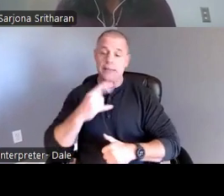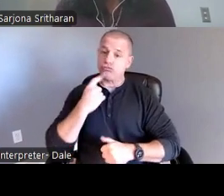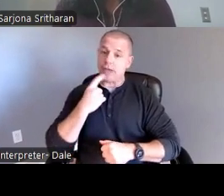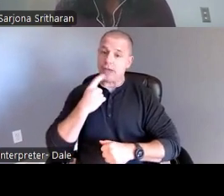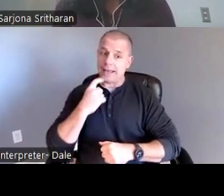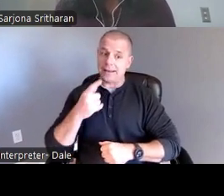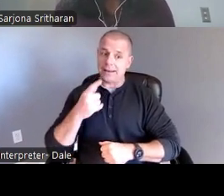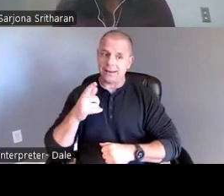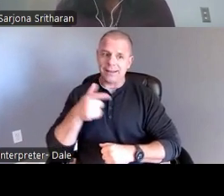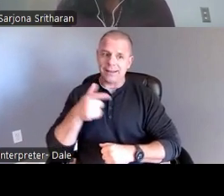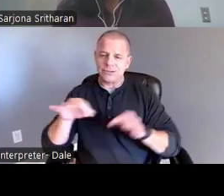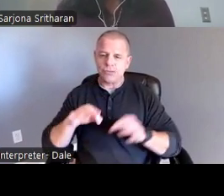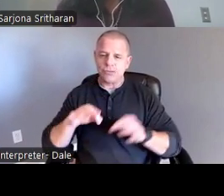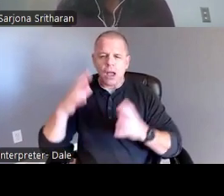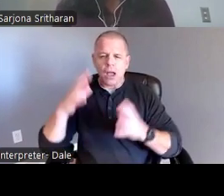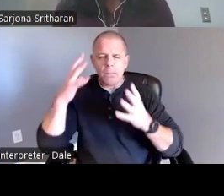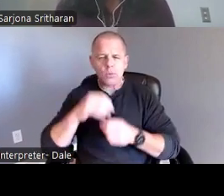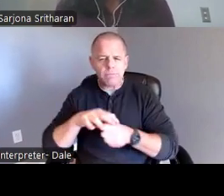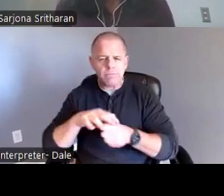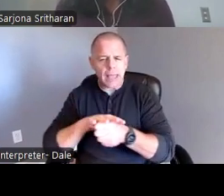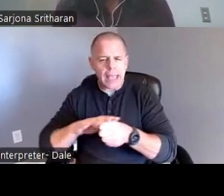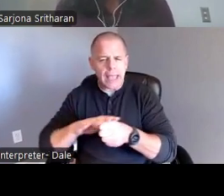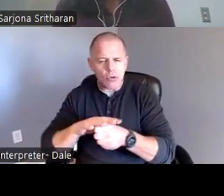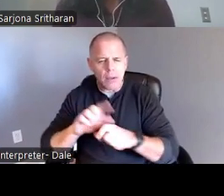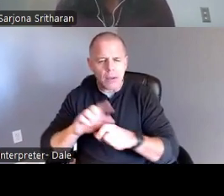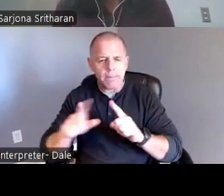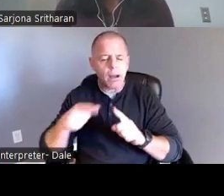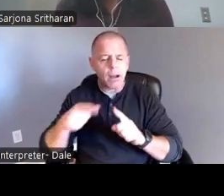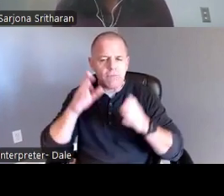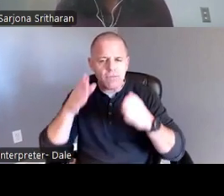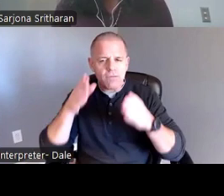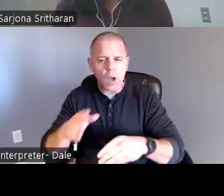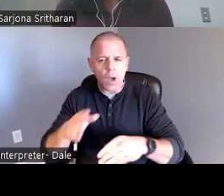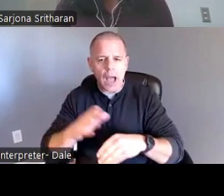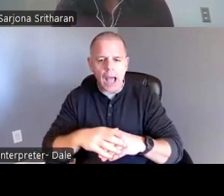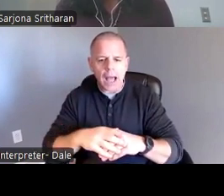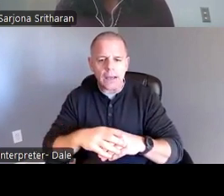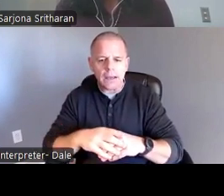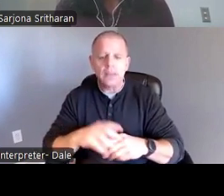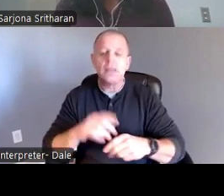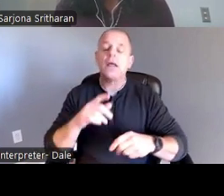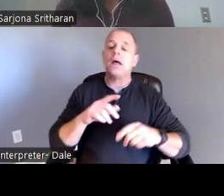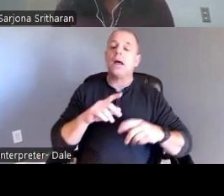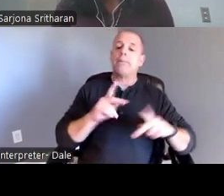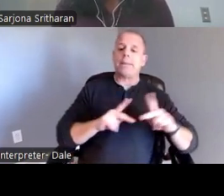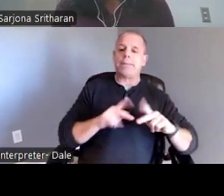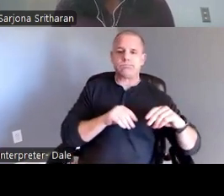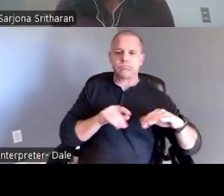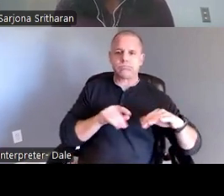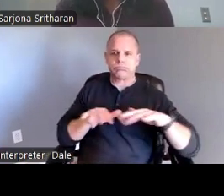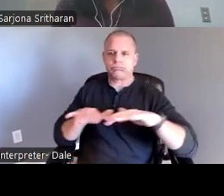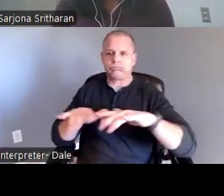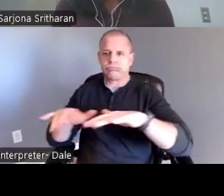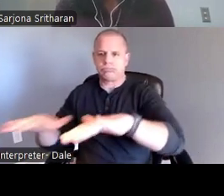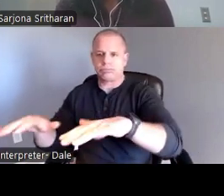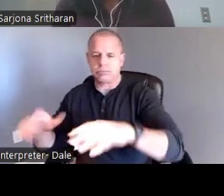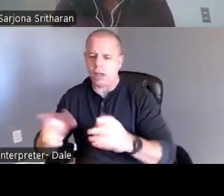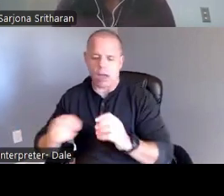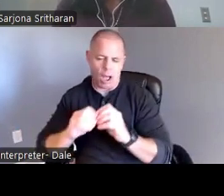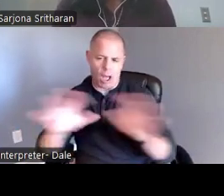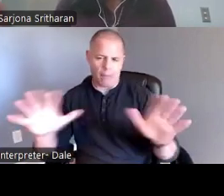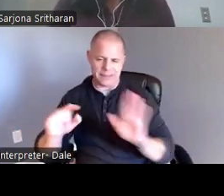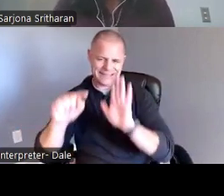they're describing beautiful neighborhoods, but they're focusing on the encroachment of populations described in overtly derogatory